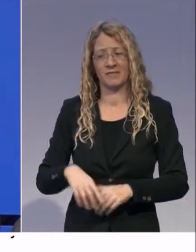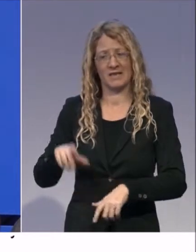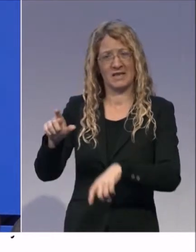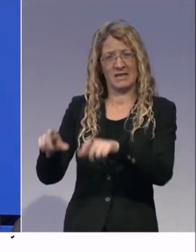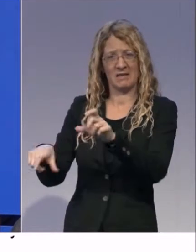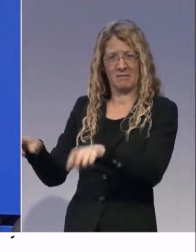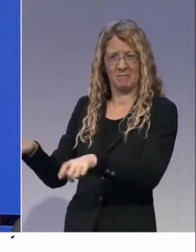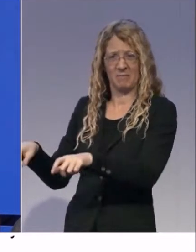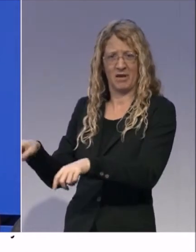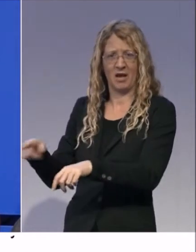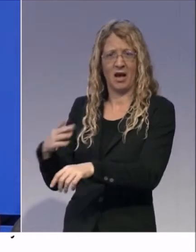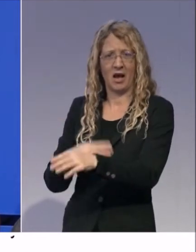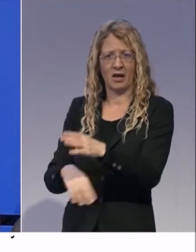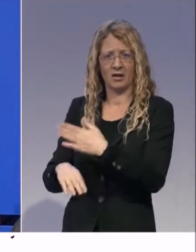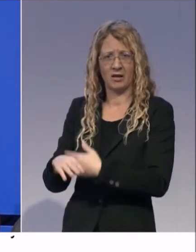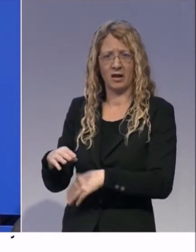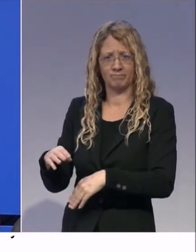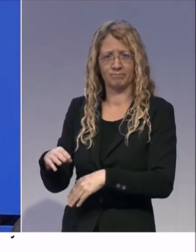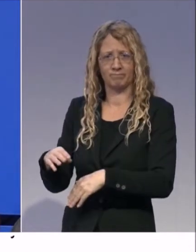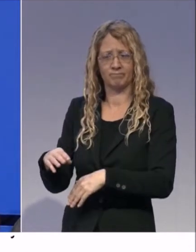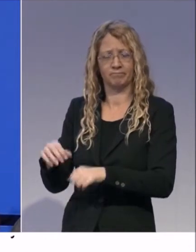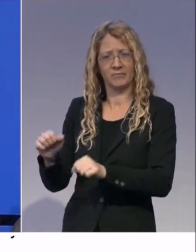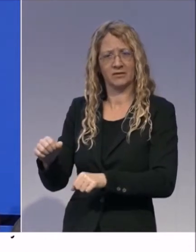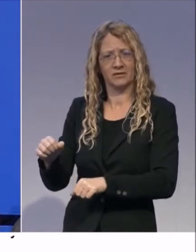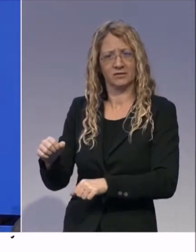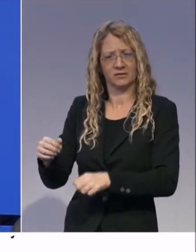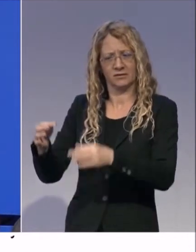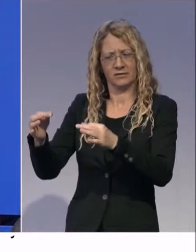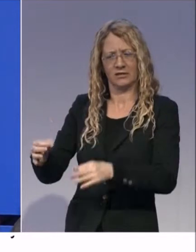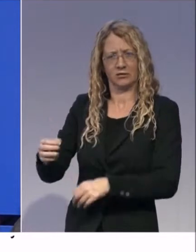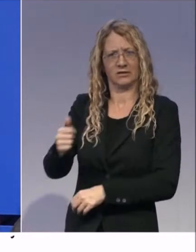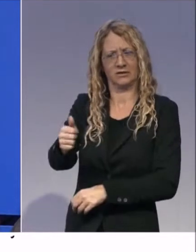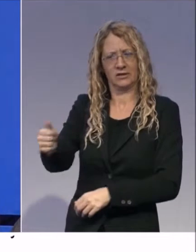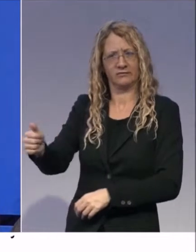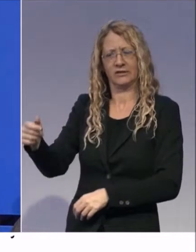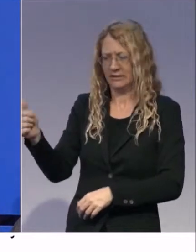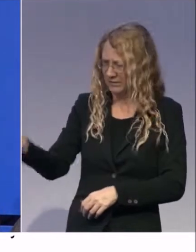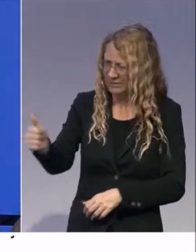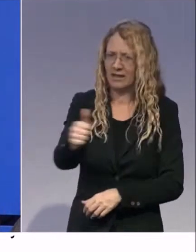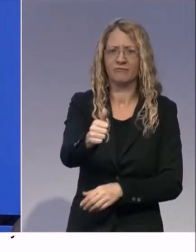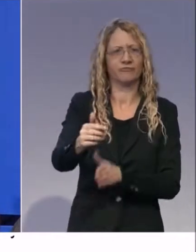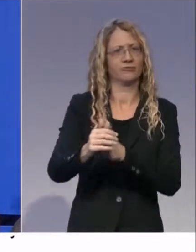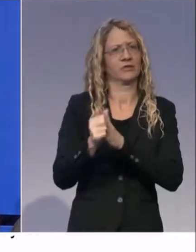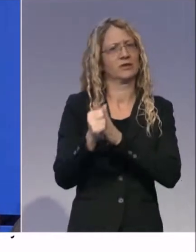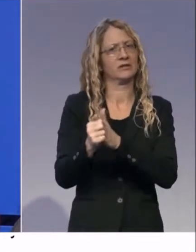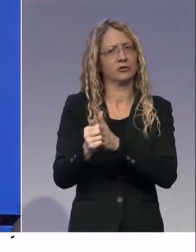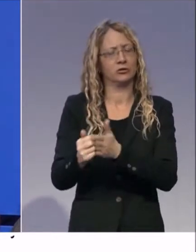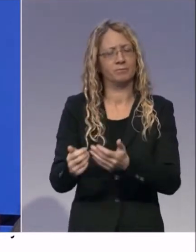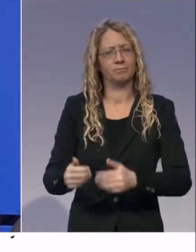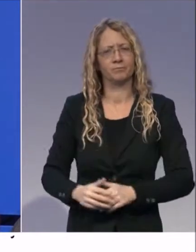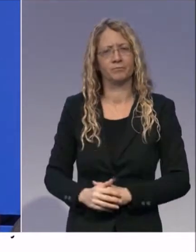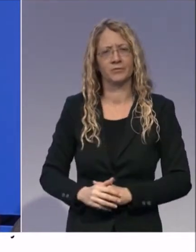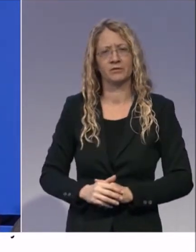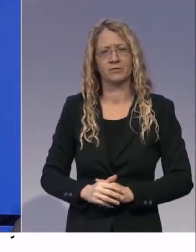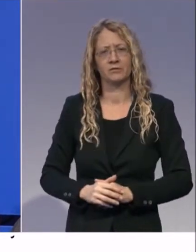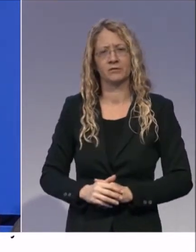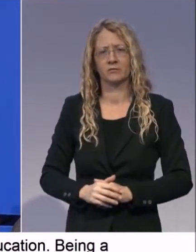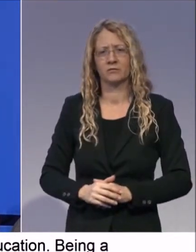advocate disability inclusion and to also make sure that resource allocation